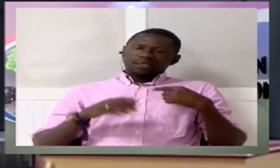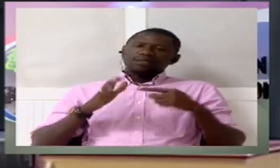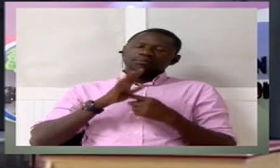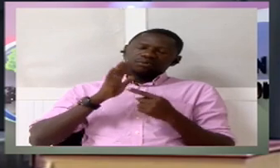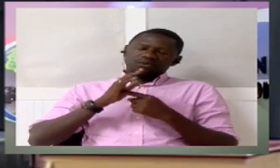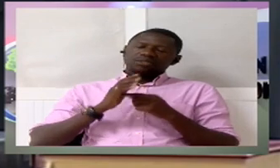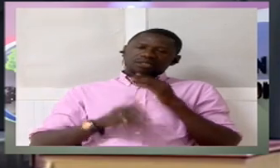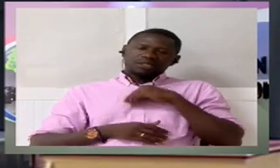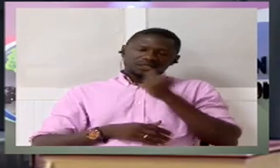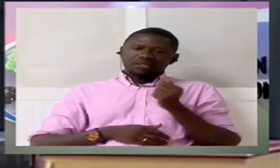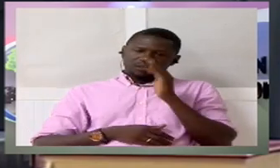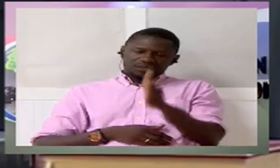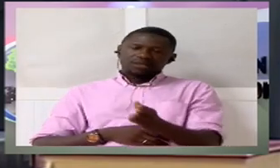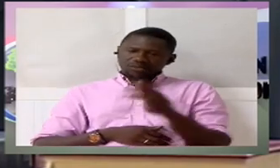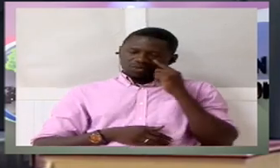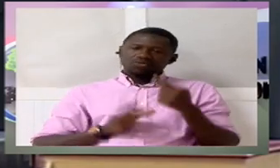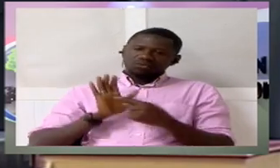It's a right to